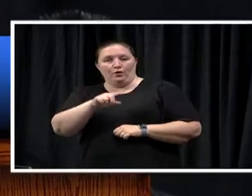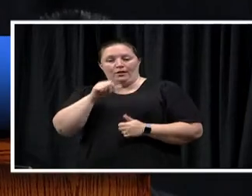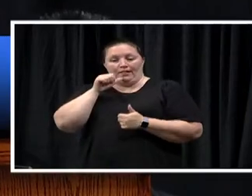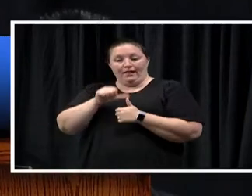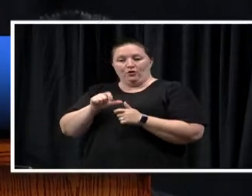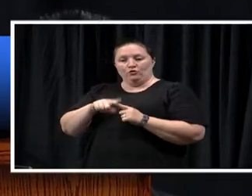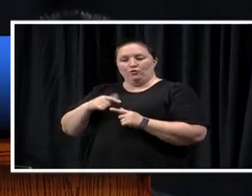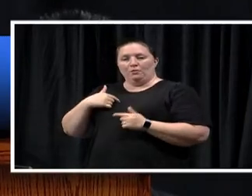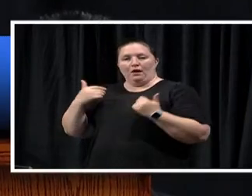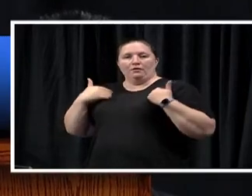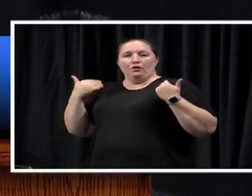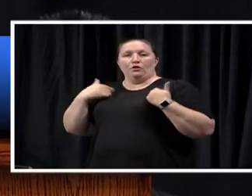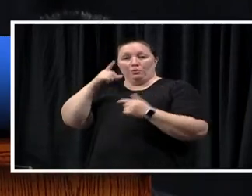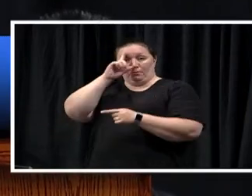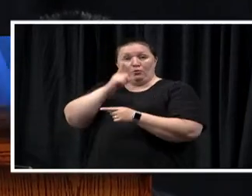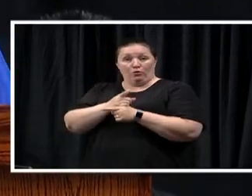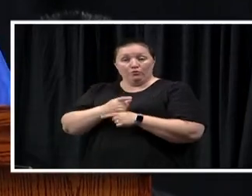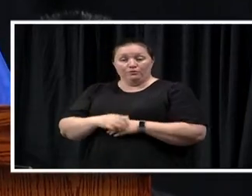younger brothers.